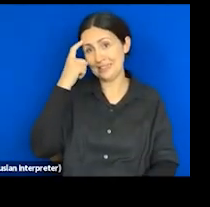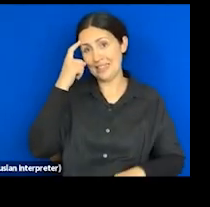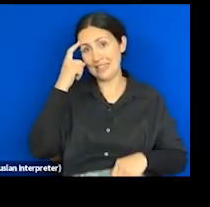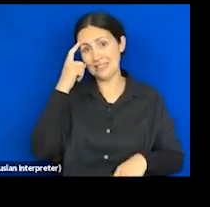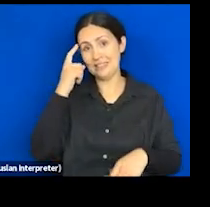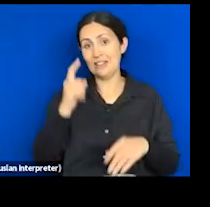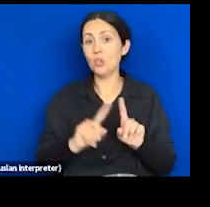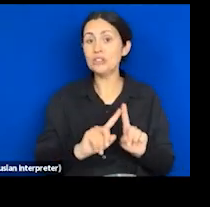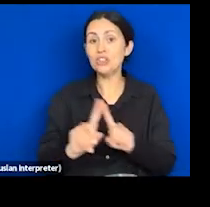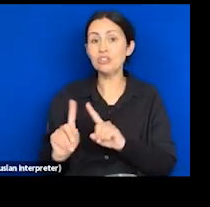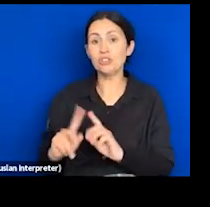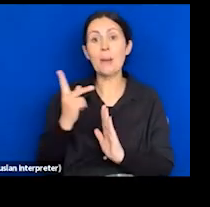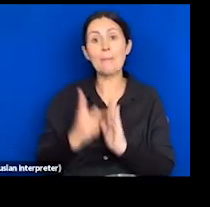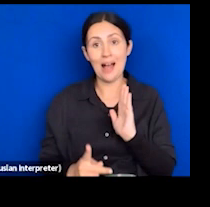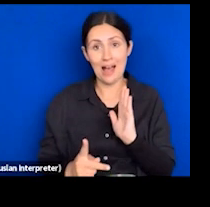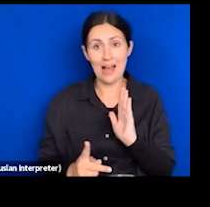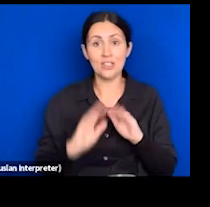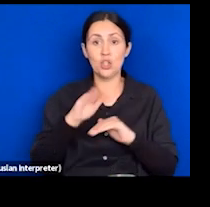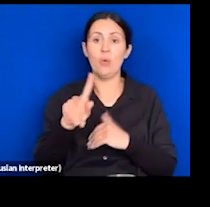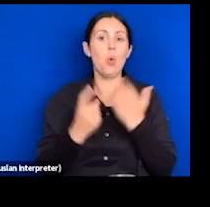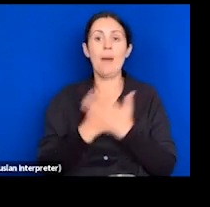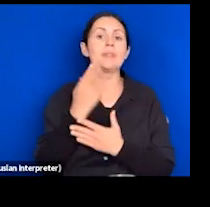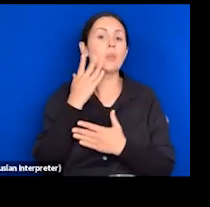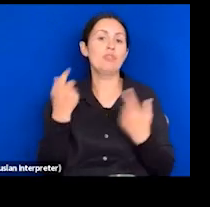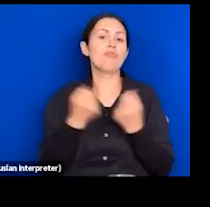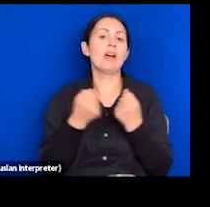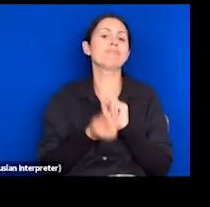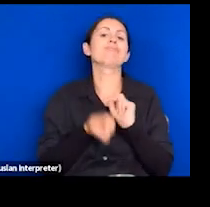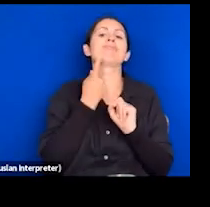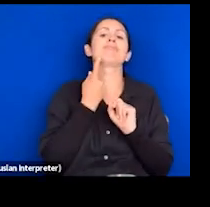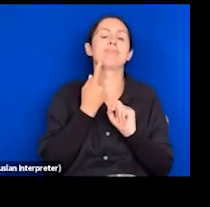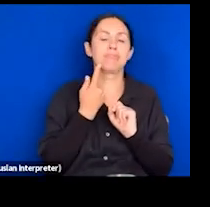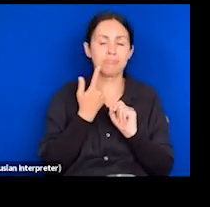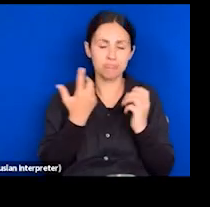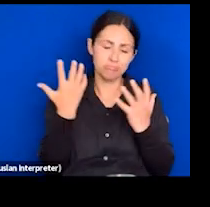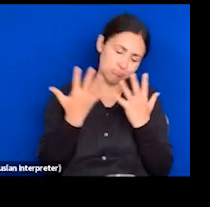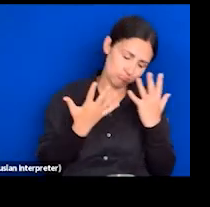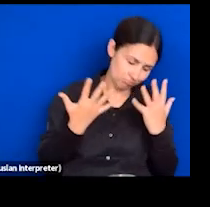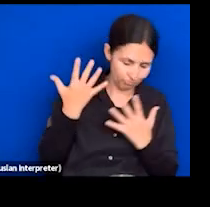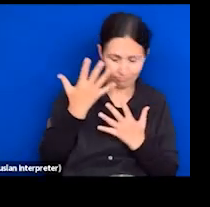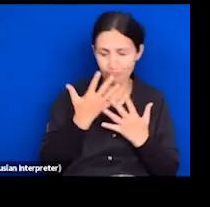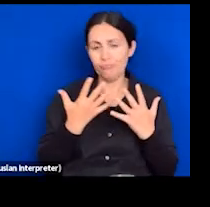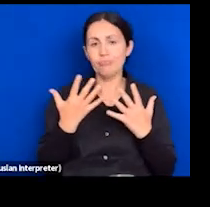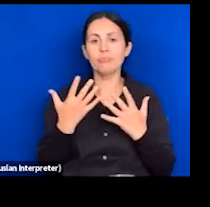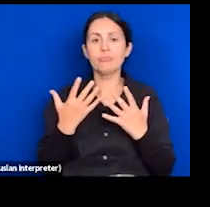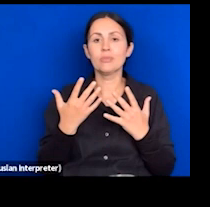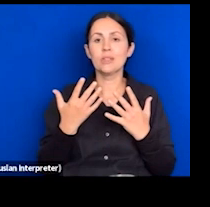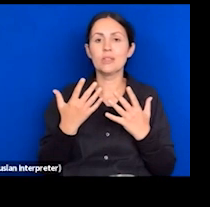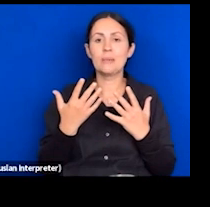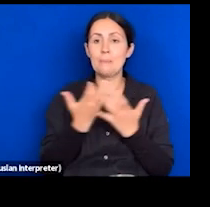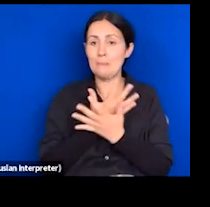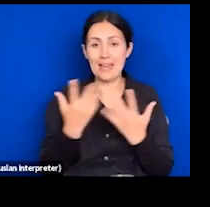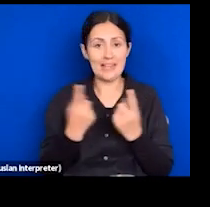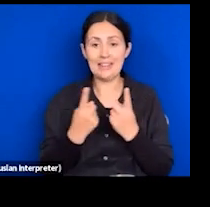aspects of the phenomenology of the psychedelic experience, things dropping away, ego dissolution, a particularly central or